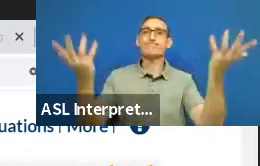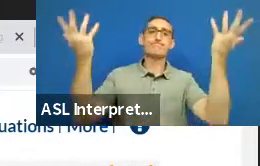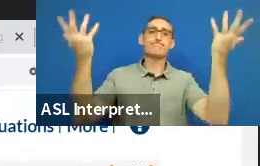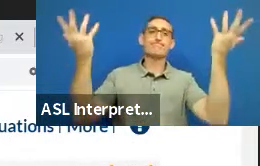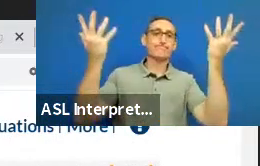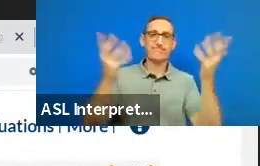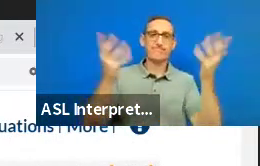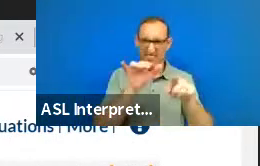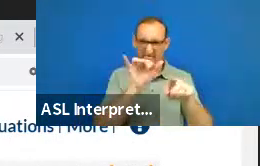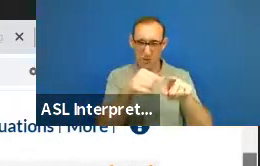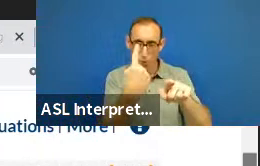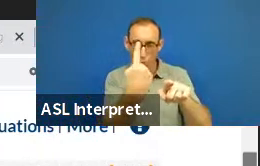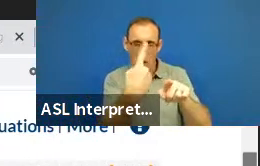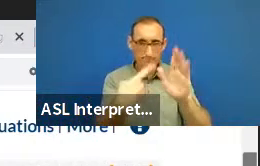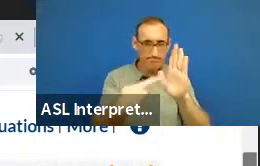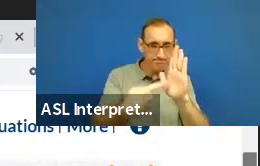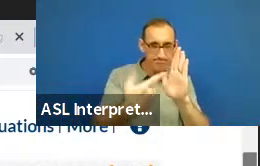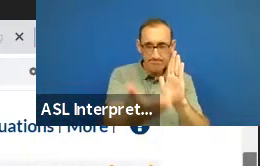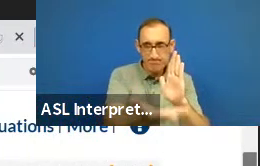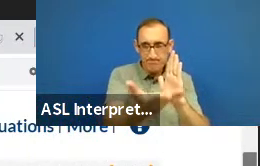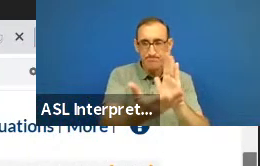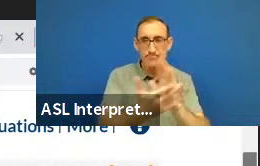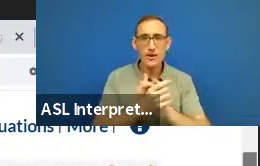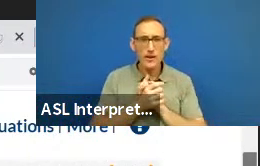particular domain,